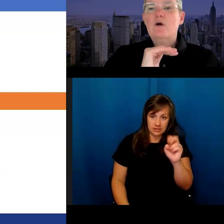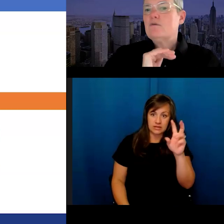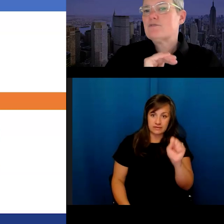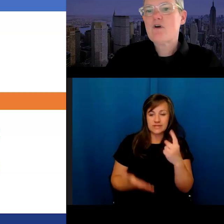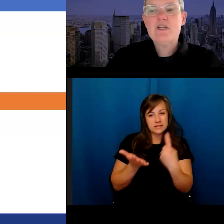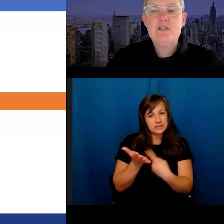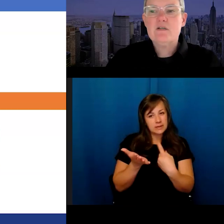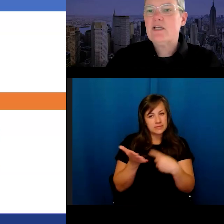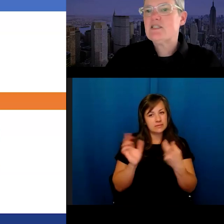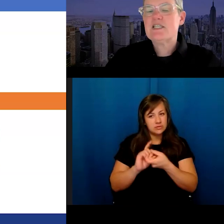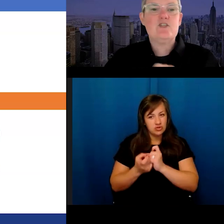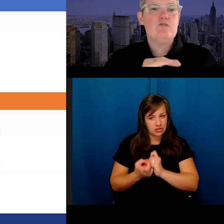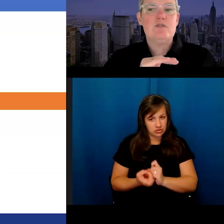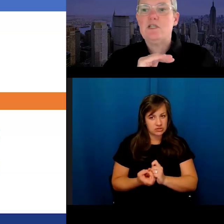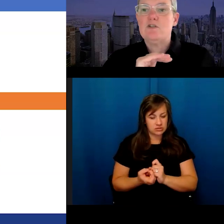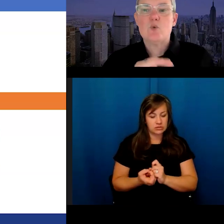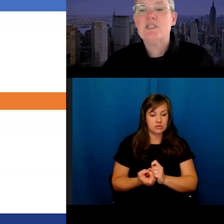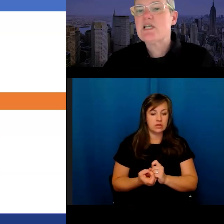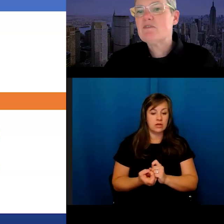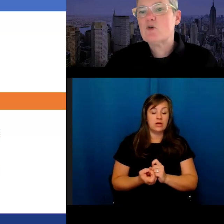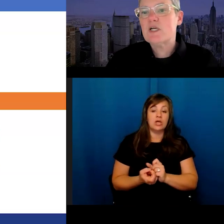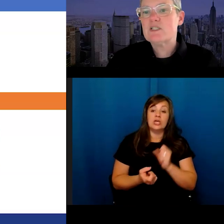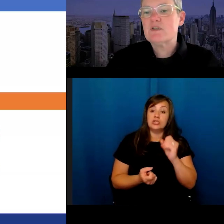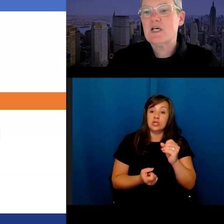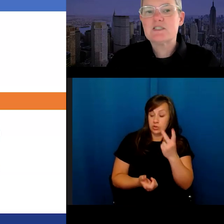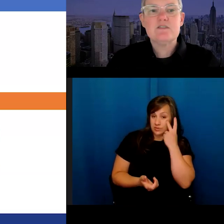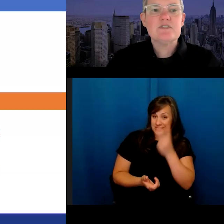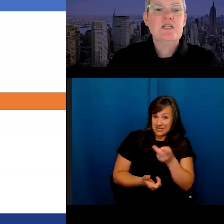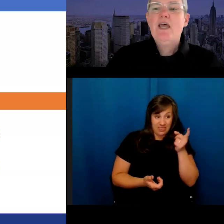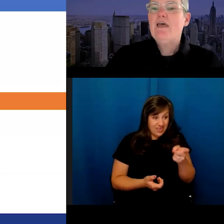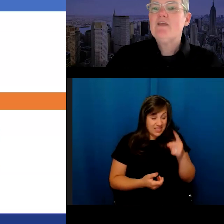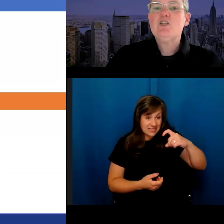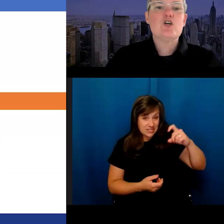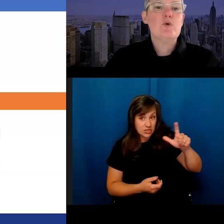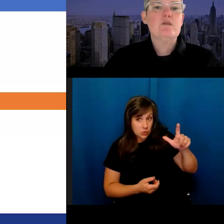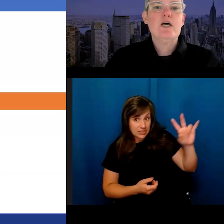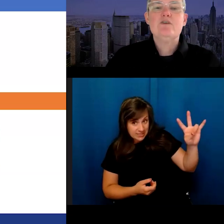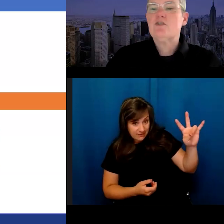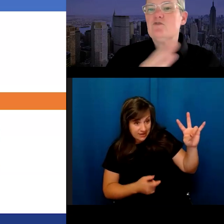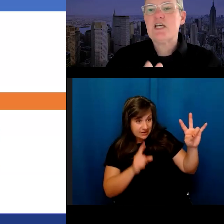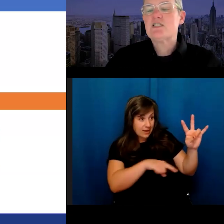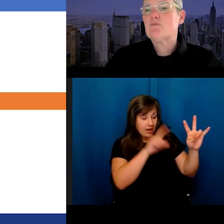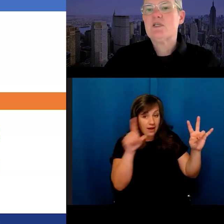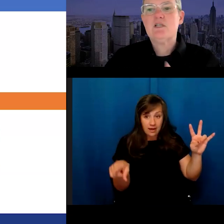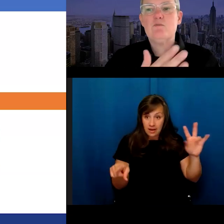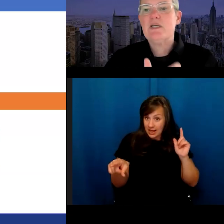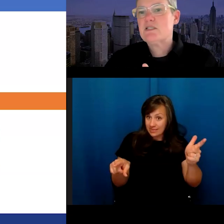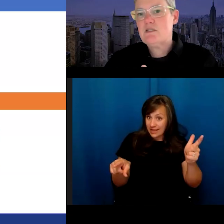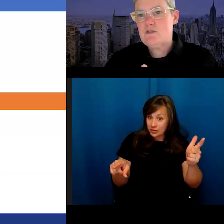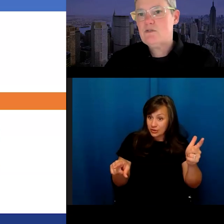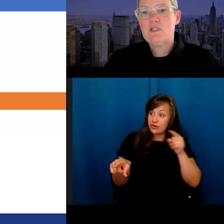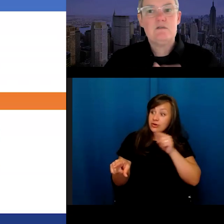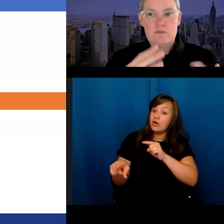you start here and see that you need 27 credits of electives, and then you go in later and you've taken something and